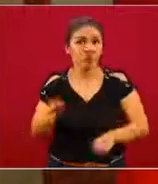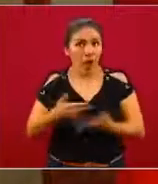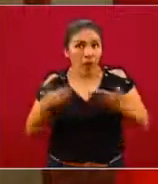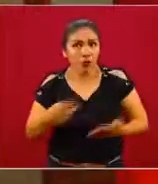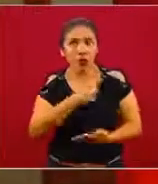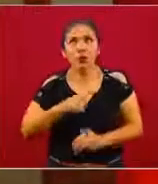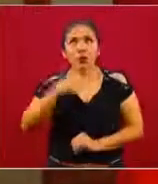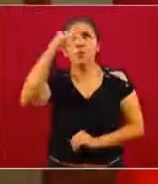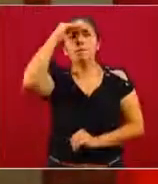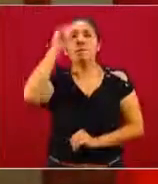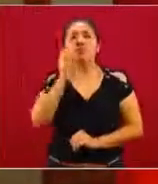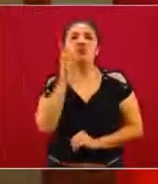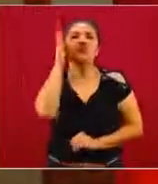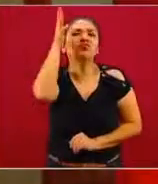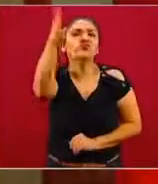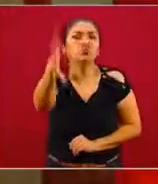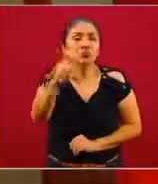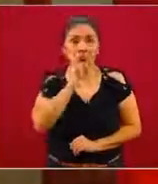lives.